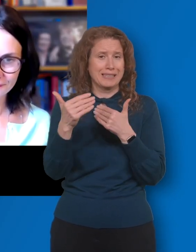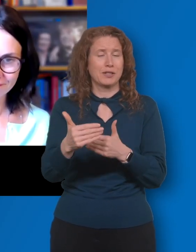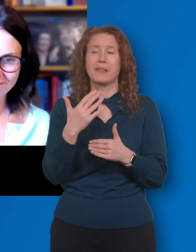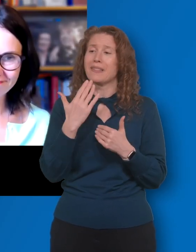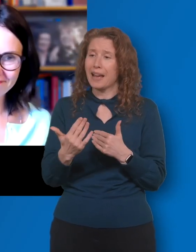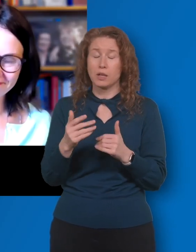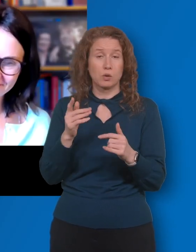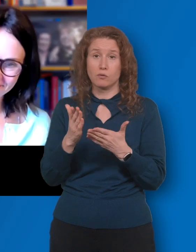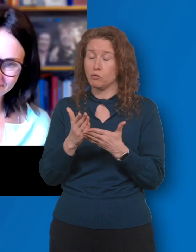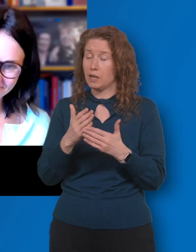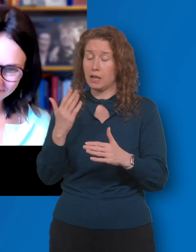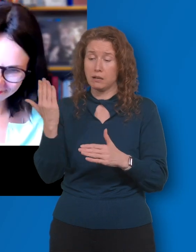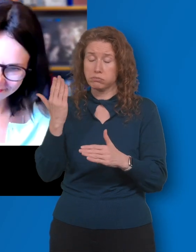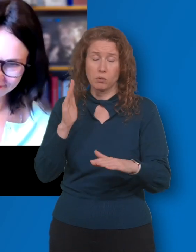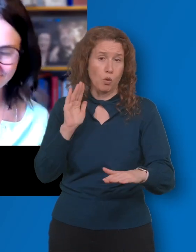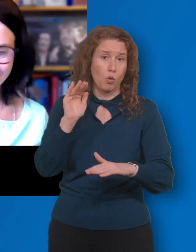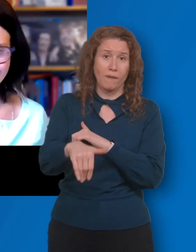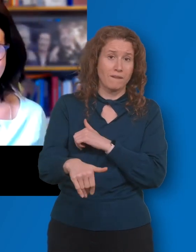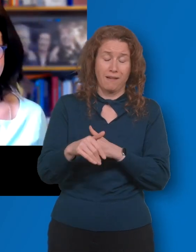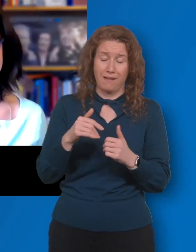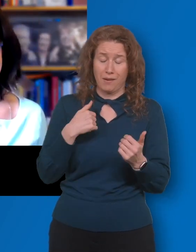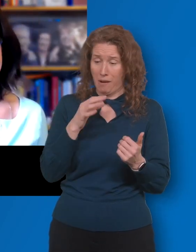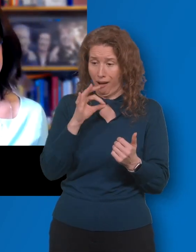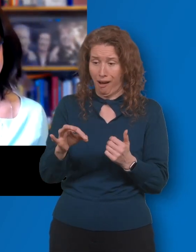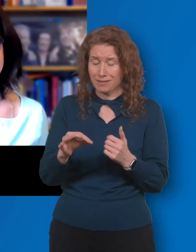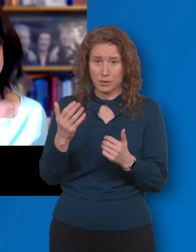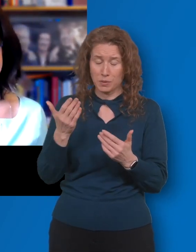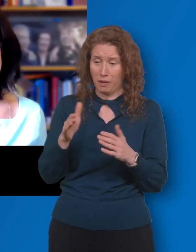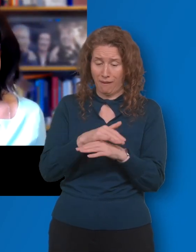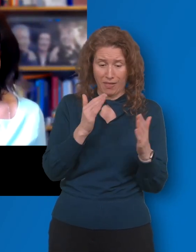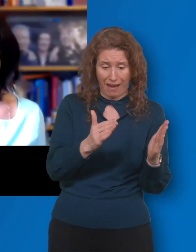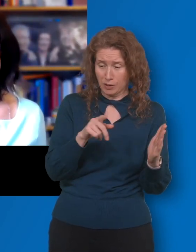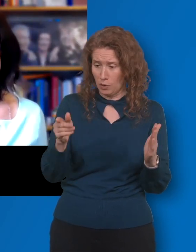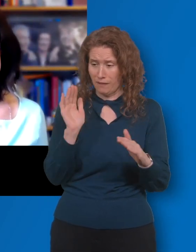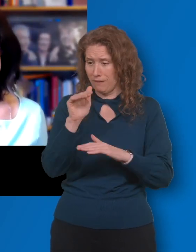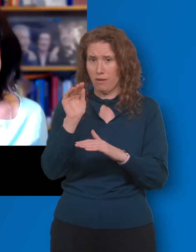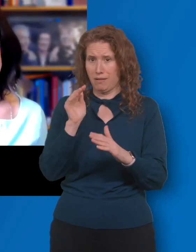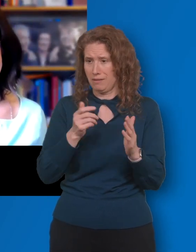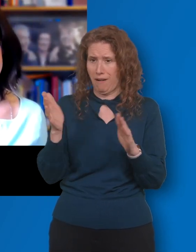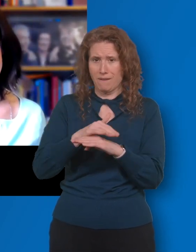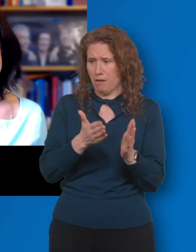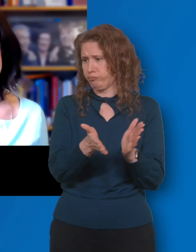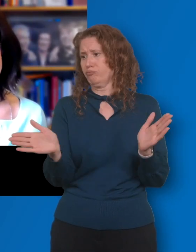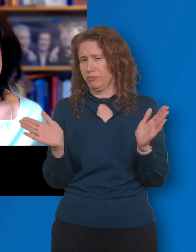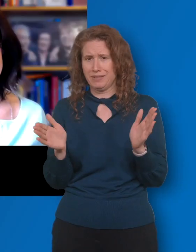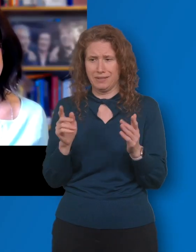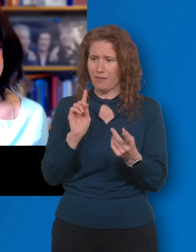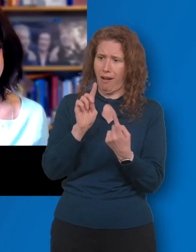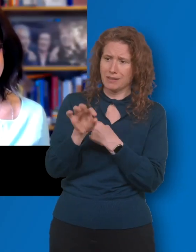beyond what we asked of you. You've had lots of tough questions that have gone beyond the boundaries of what you came here to talk to us about, but clearly well